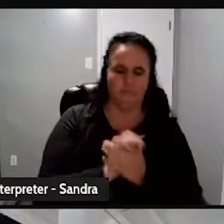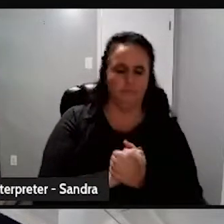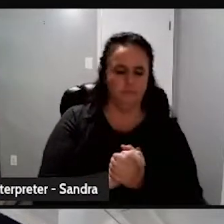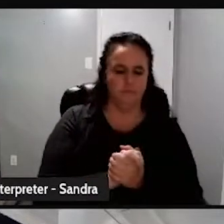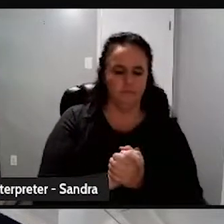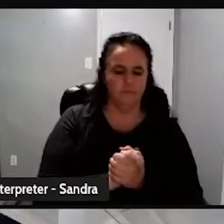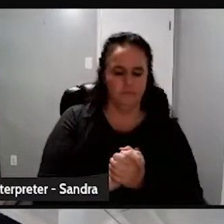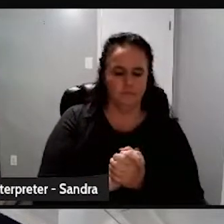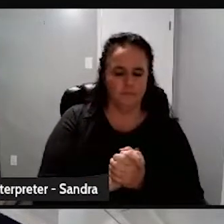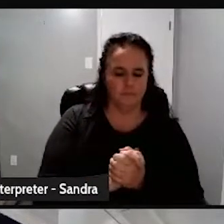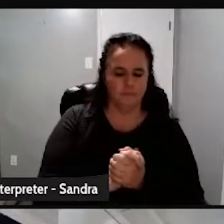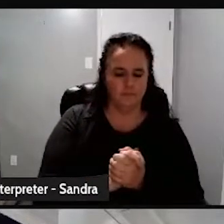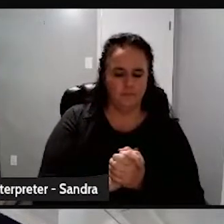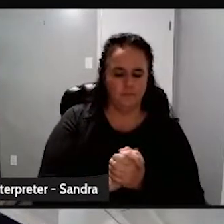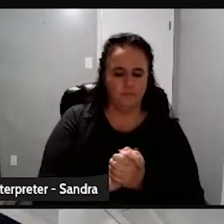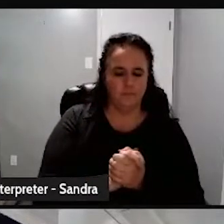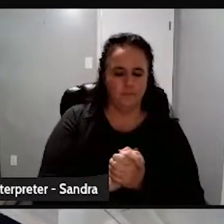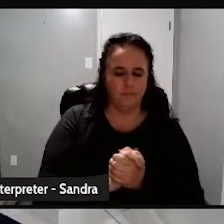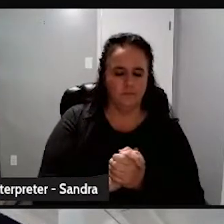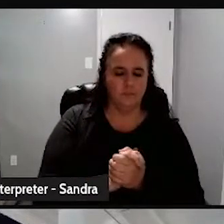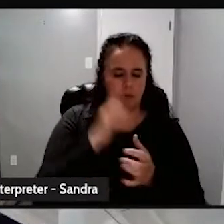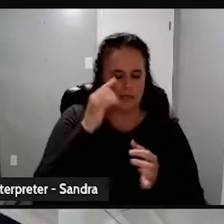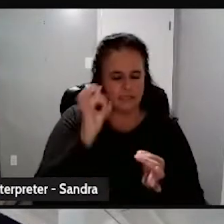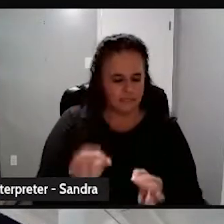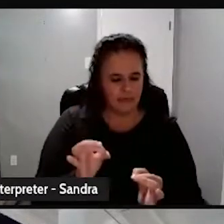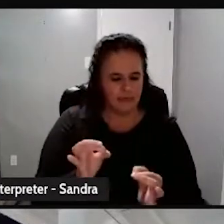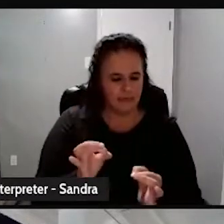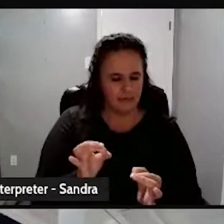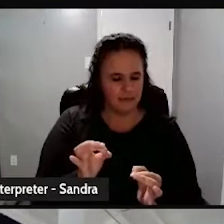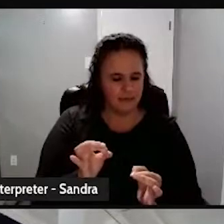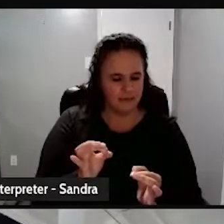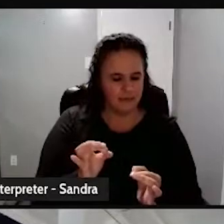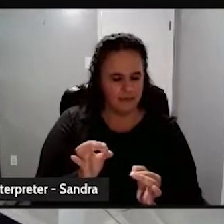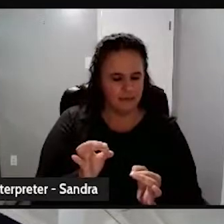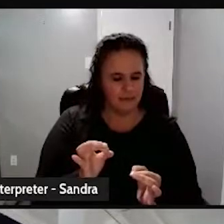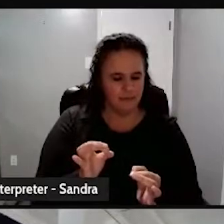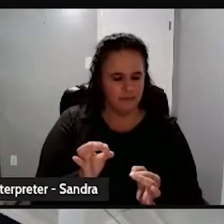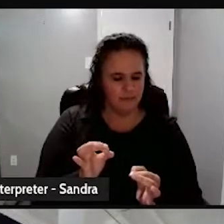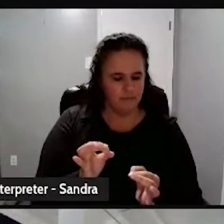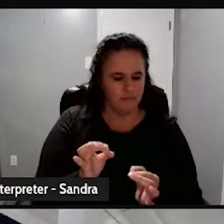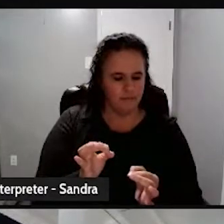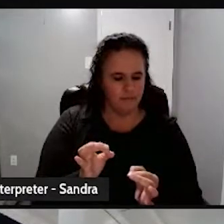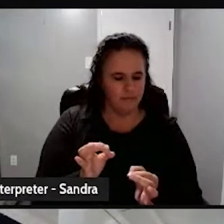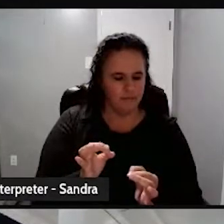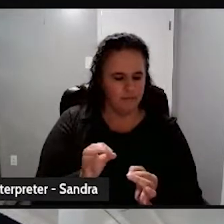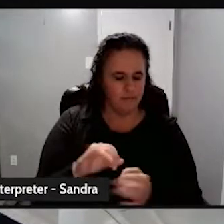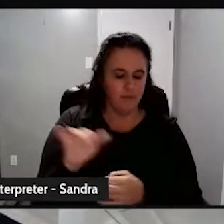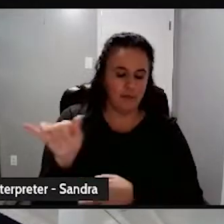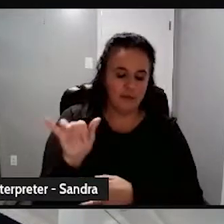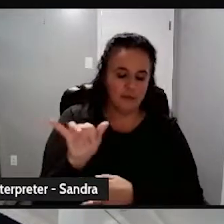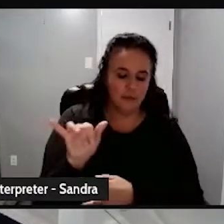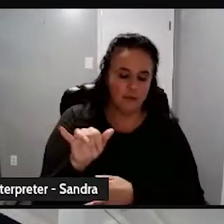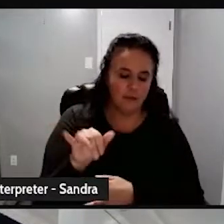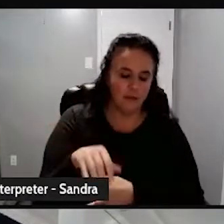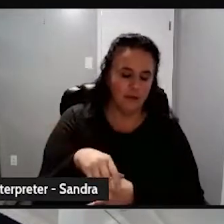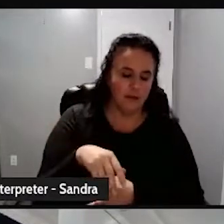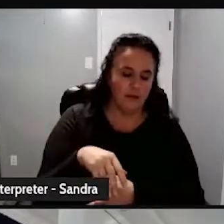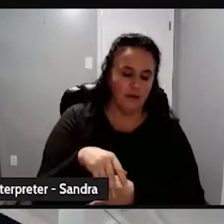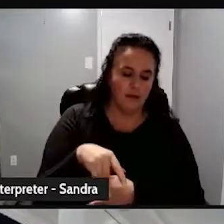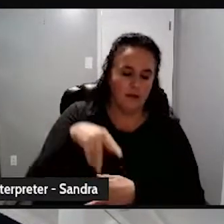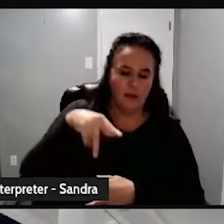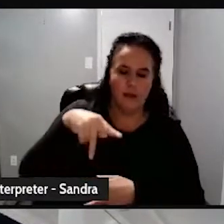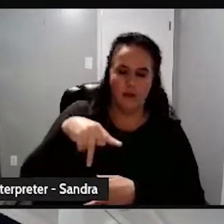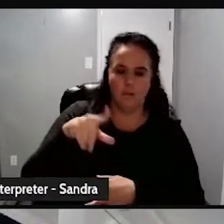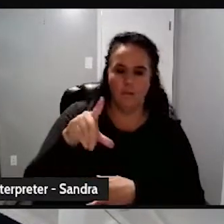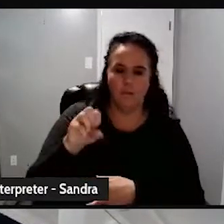I decided that it was going to be like a clot kind of thing for the